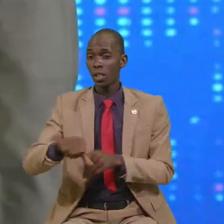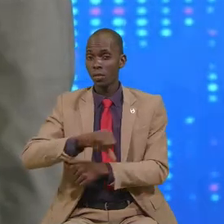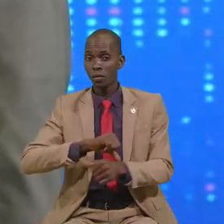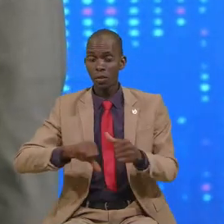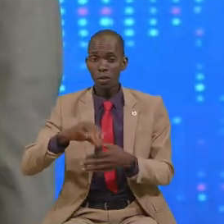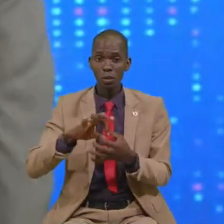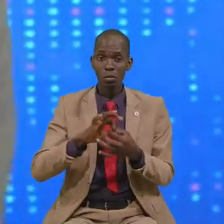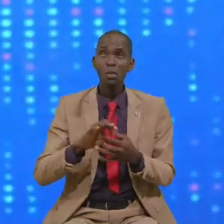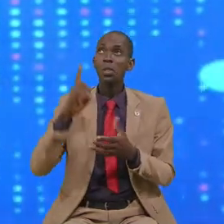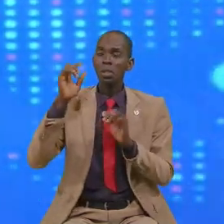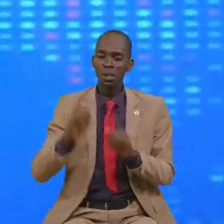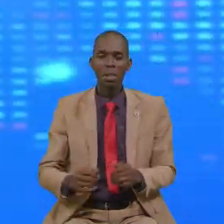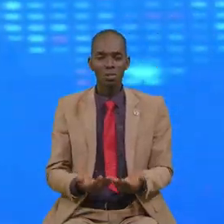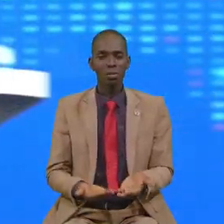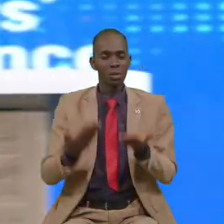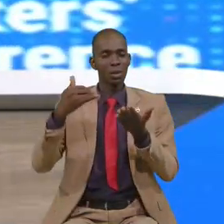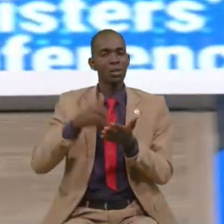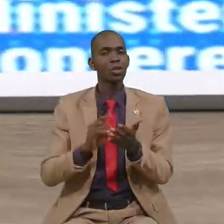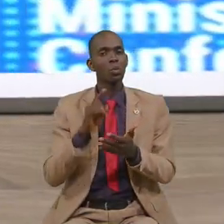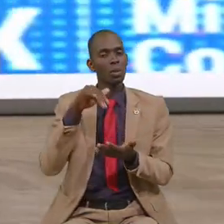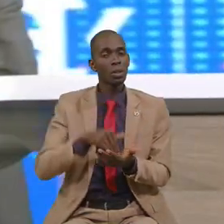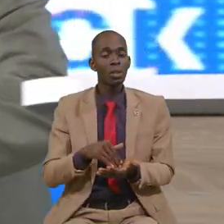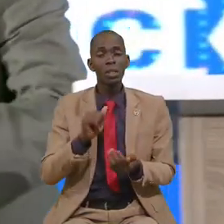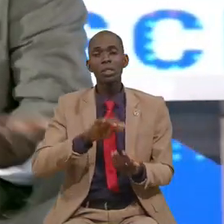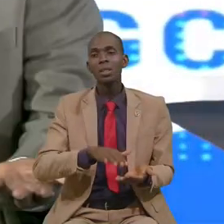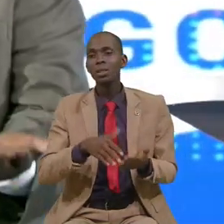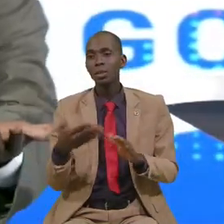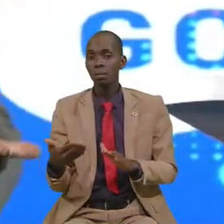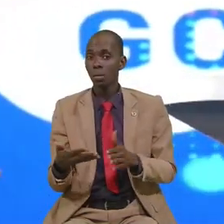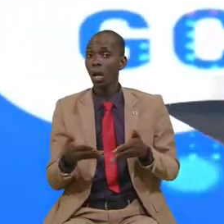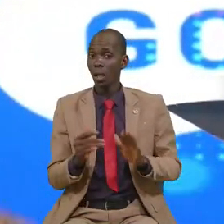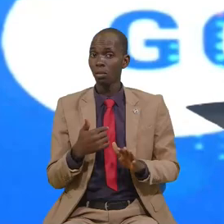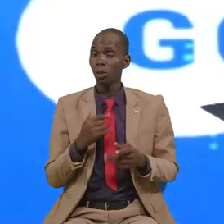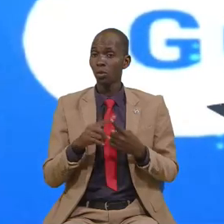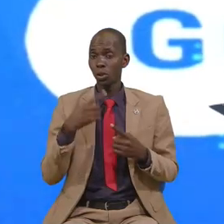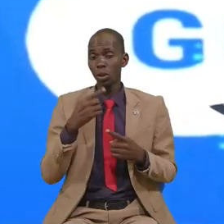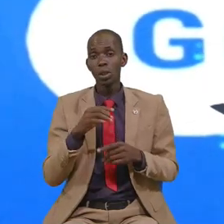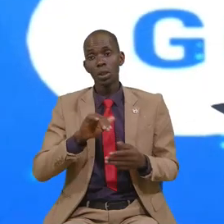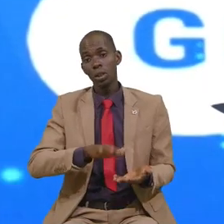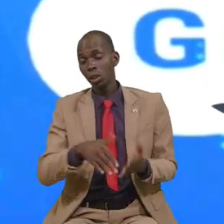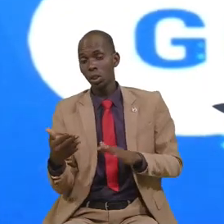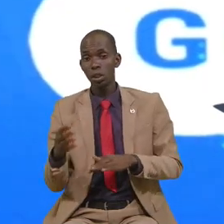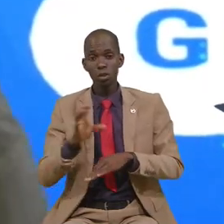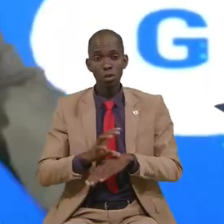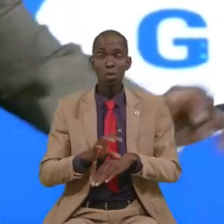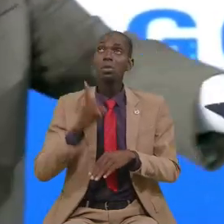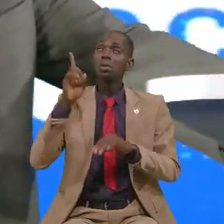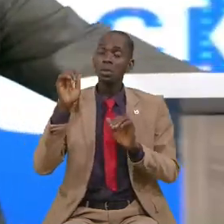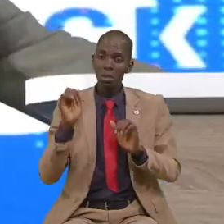a dead fellowship. A dead, permit me, denomination, it can raise a